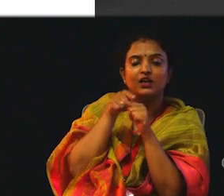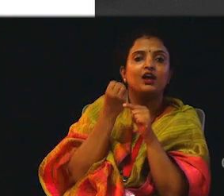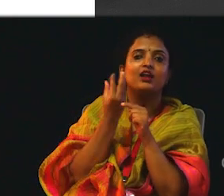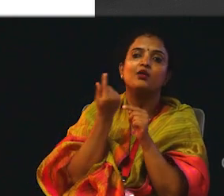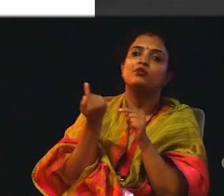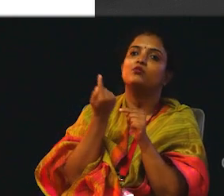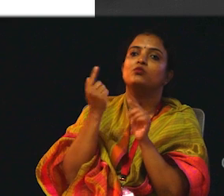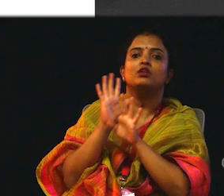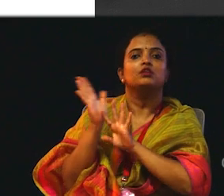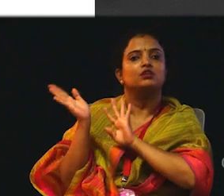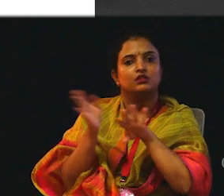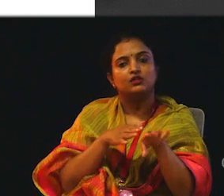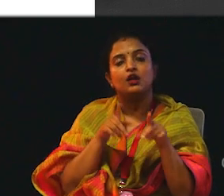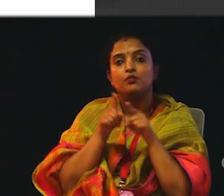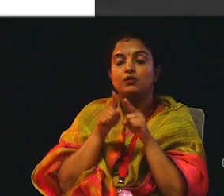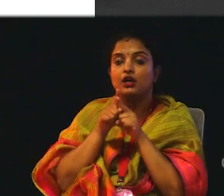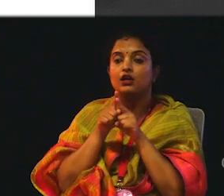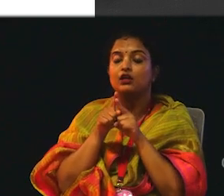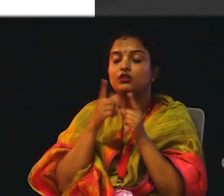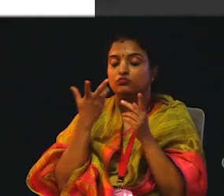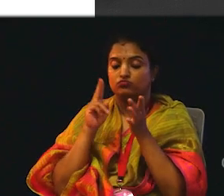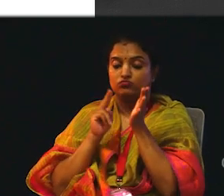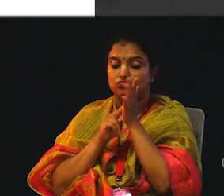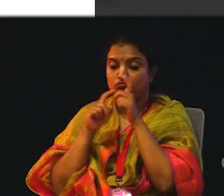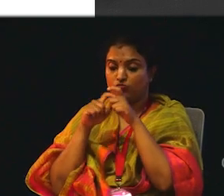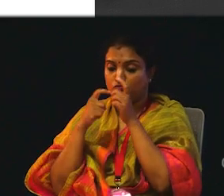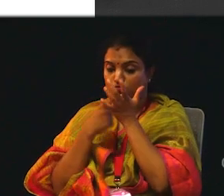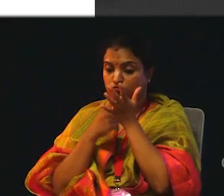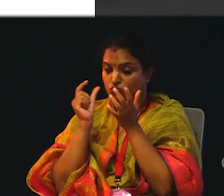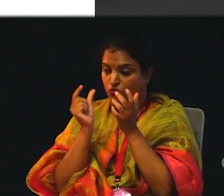learner can participate in a